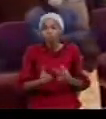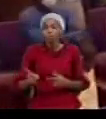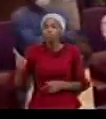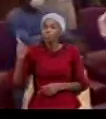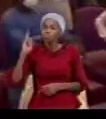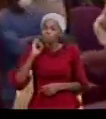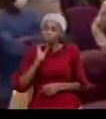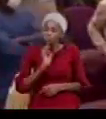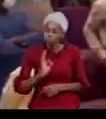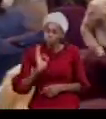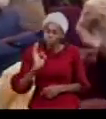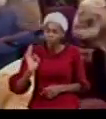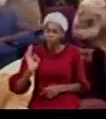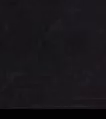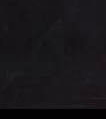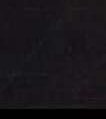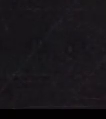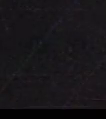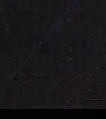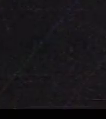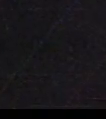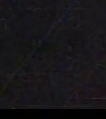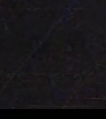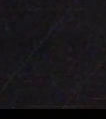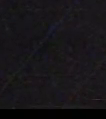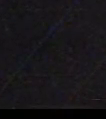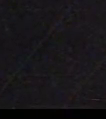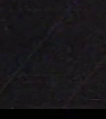to everyone.